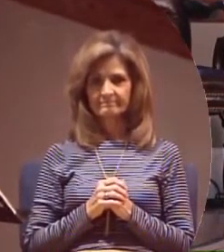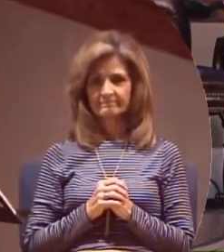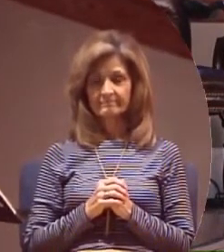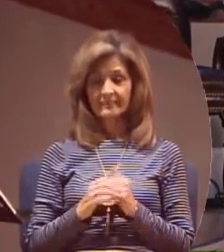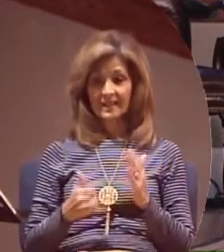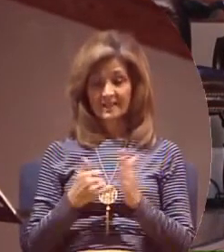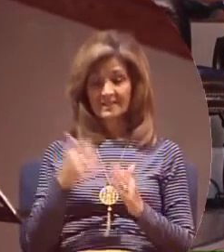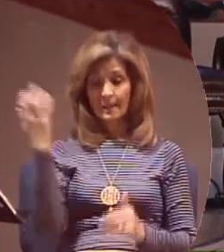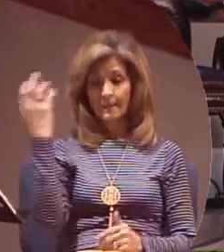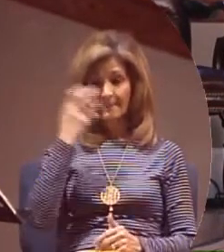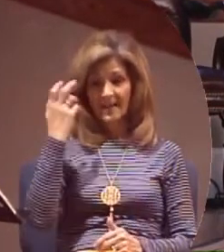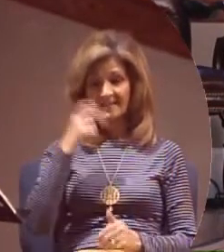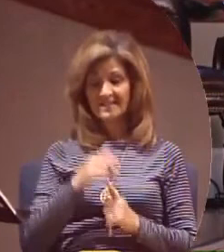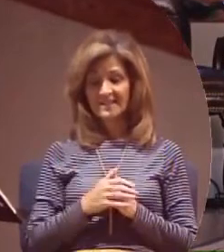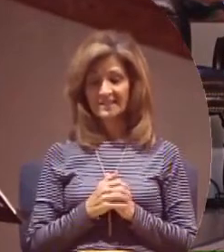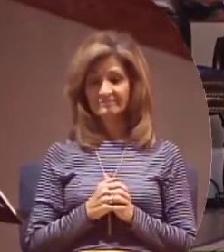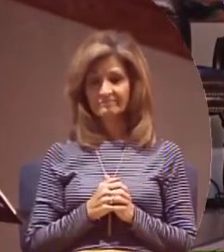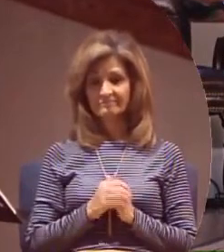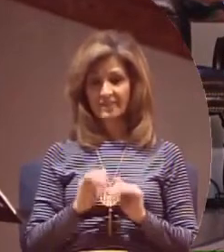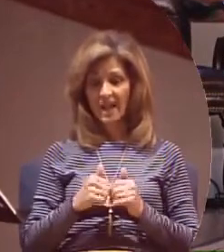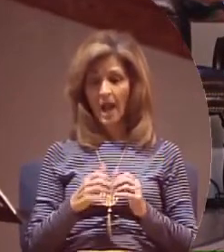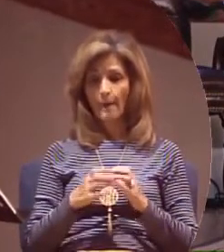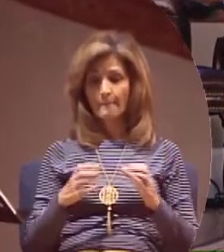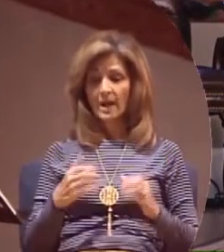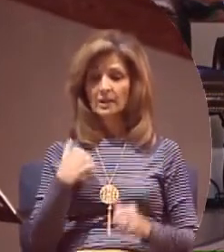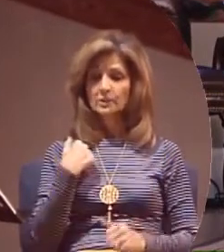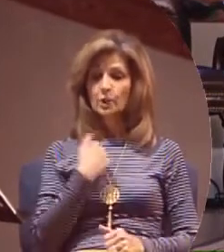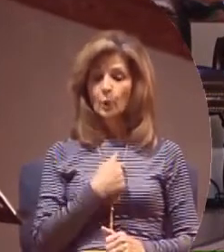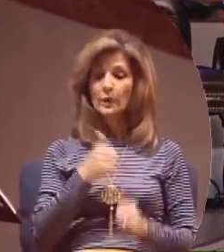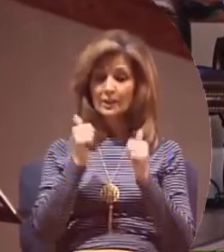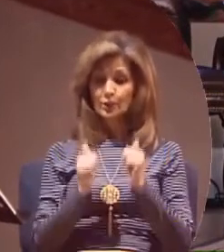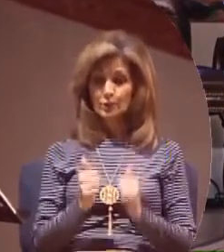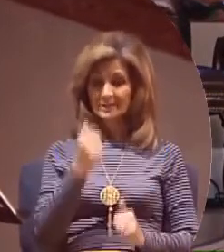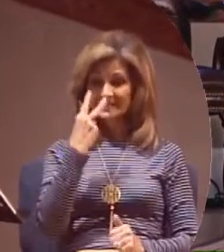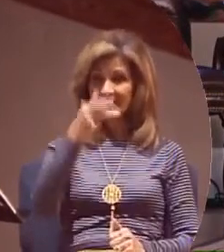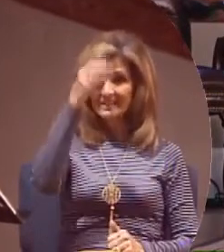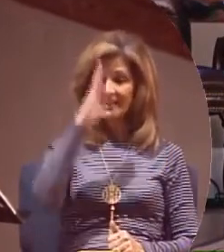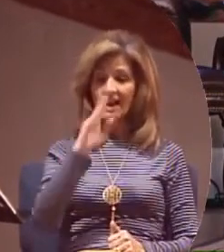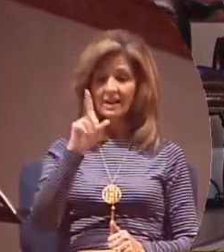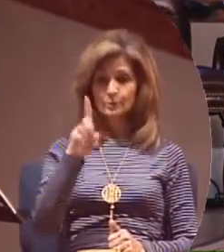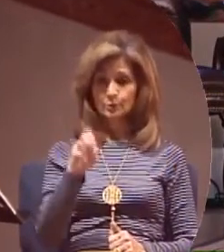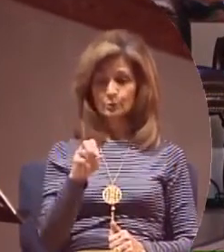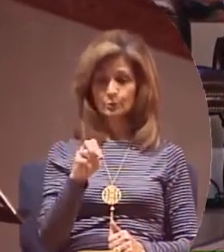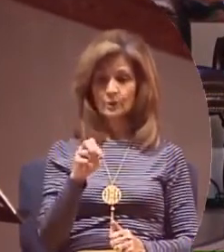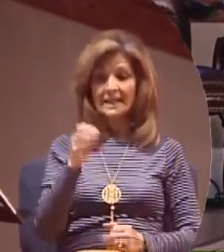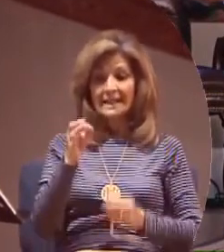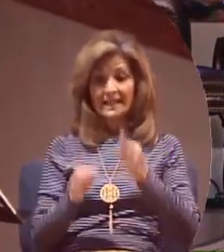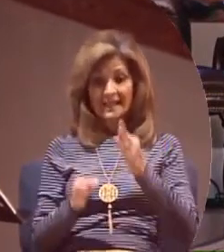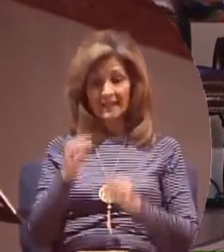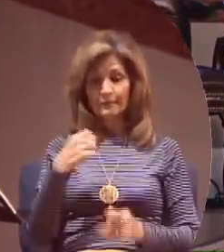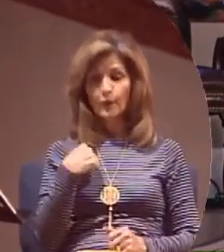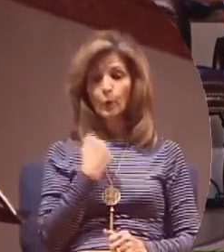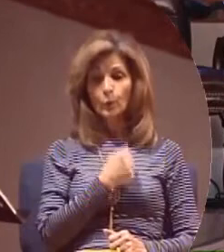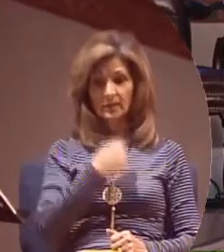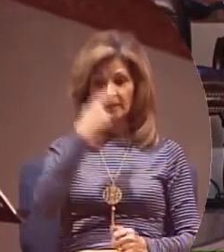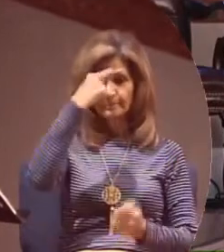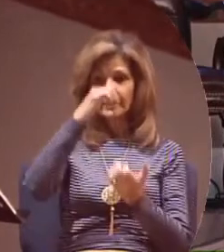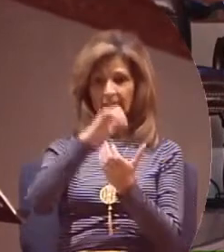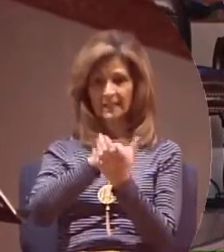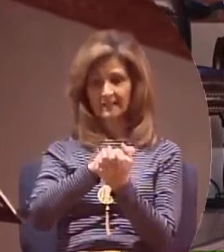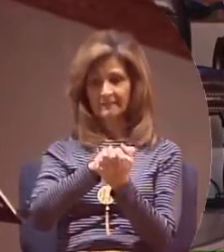It is amazing to me how much we could see God do if we just believed Him.